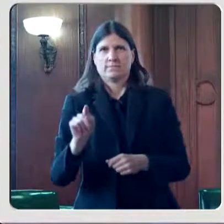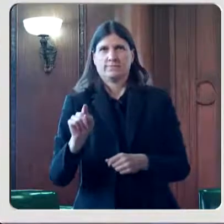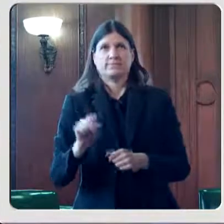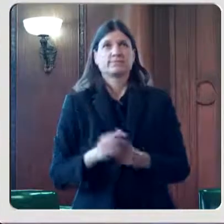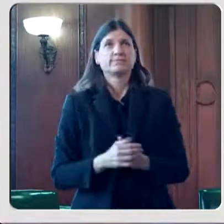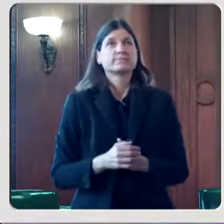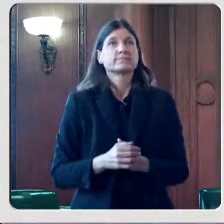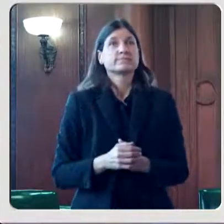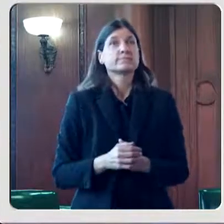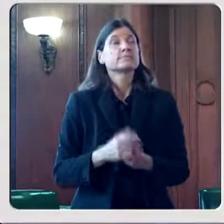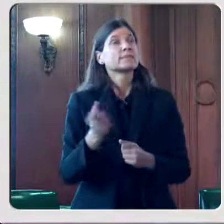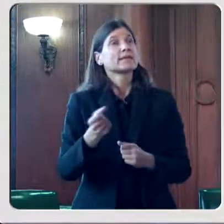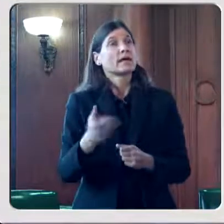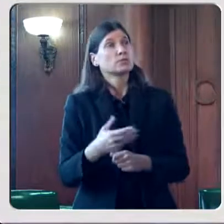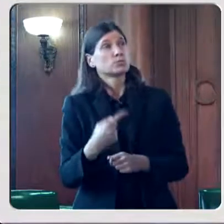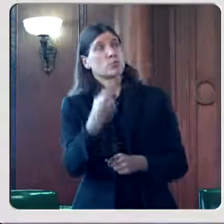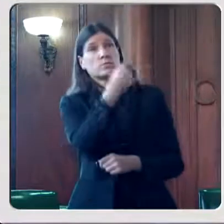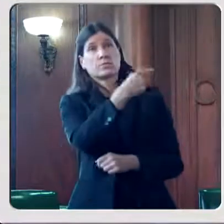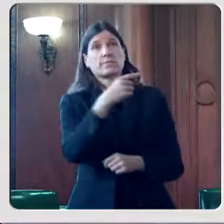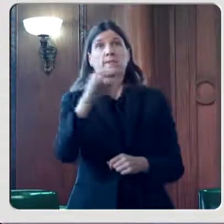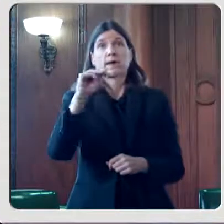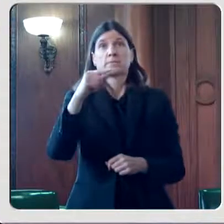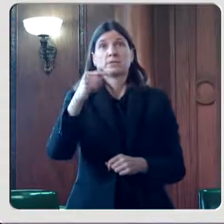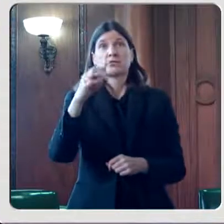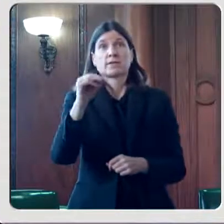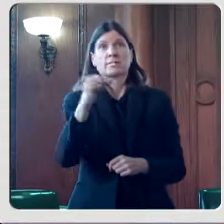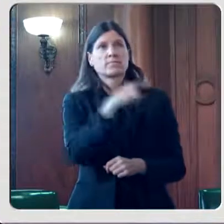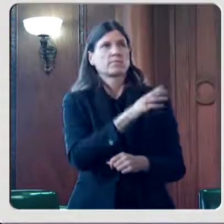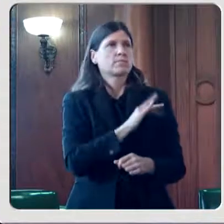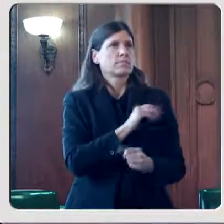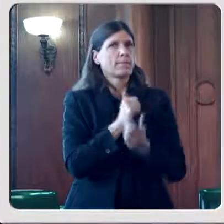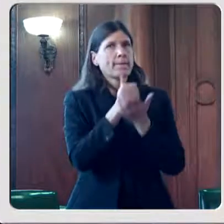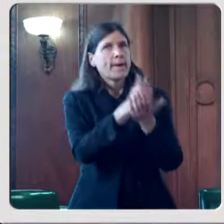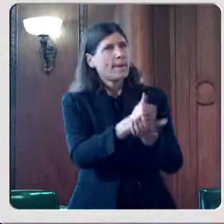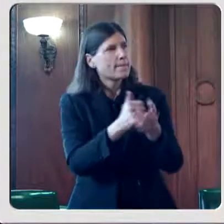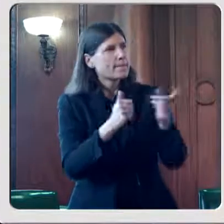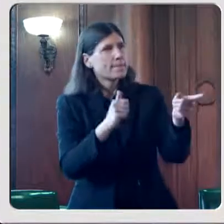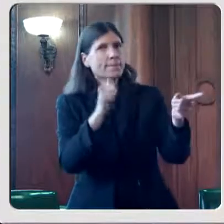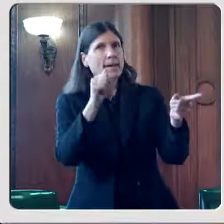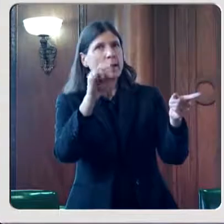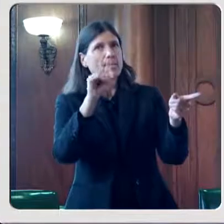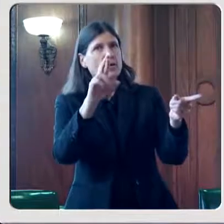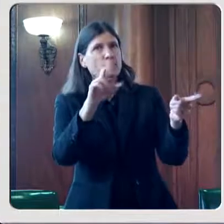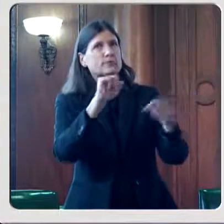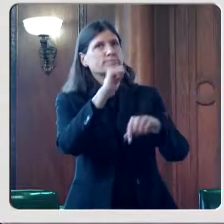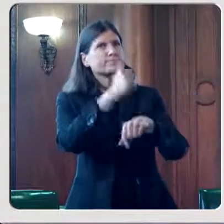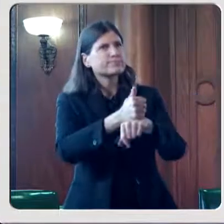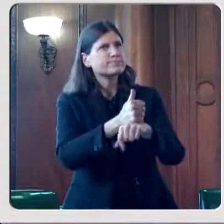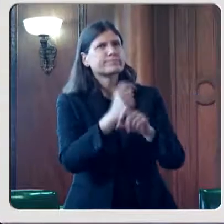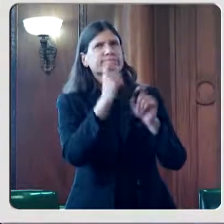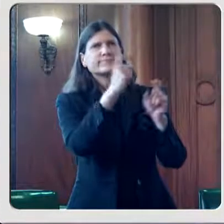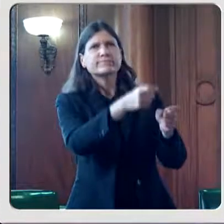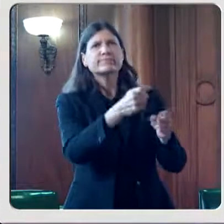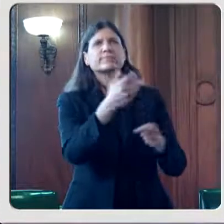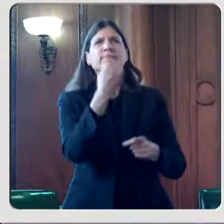assisting AMR. They've donated that heated tent out there and are feeding the